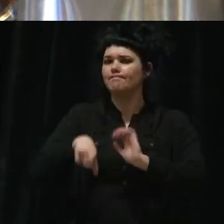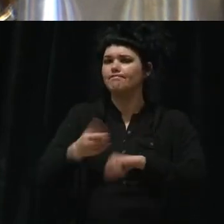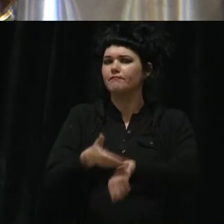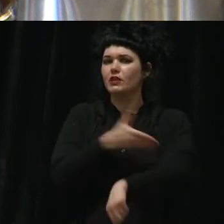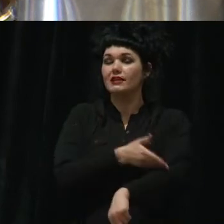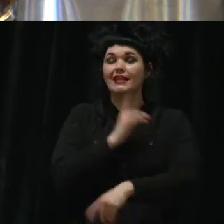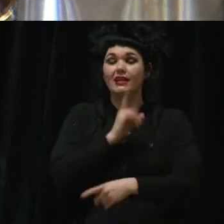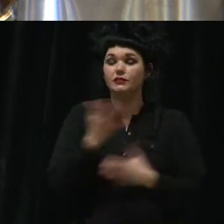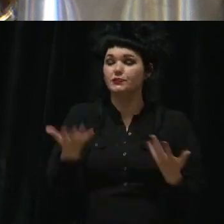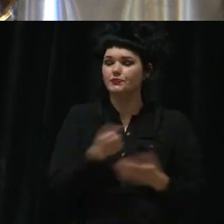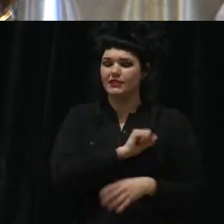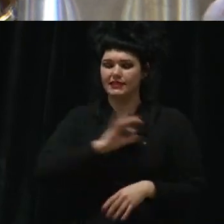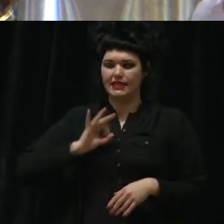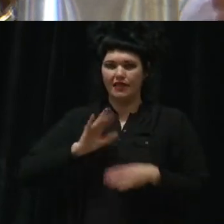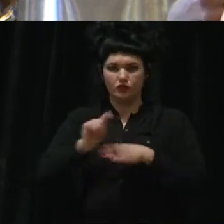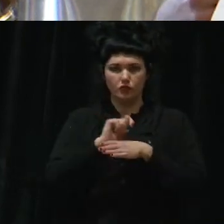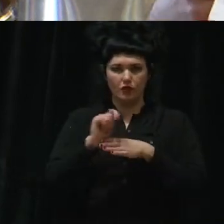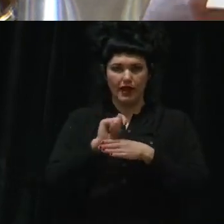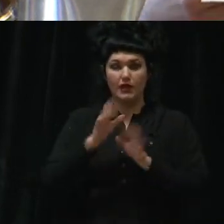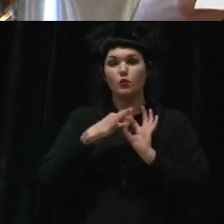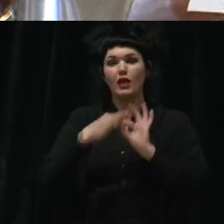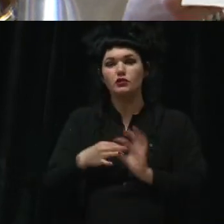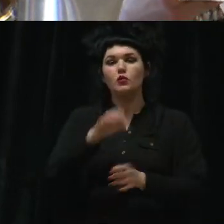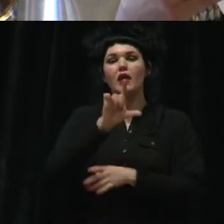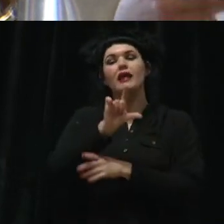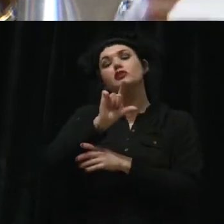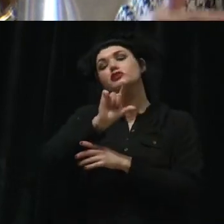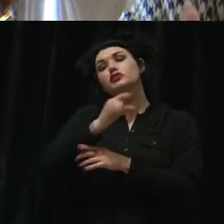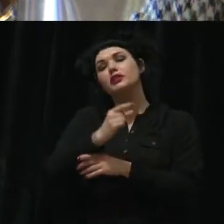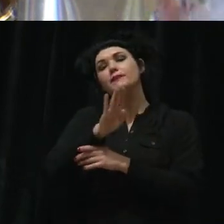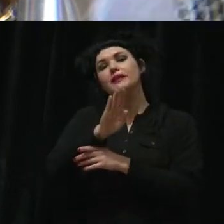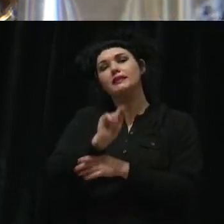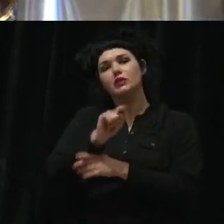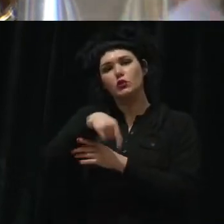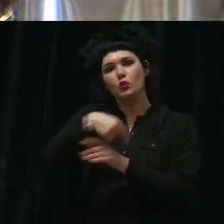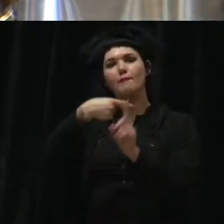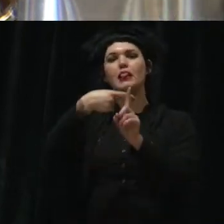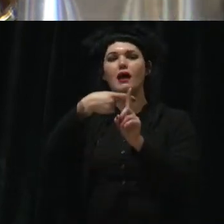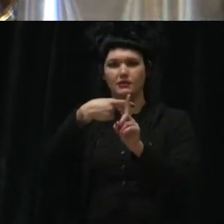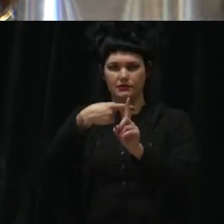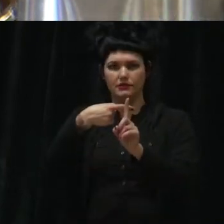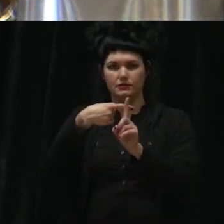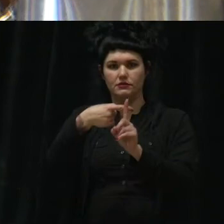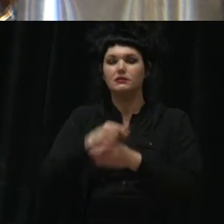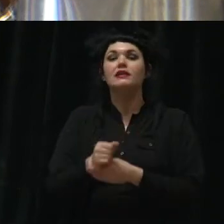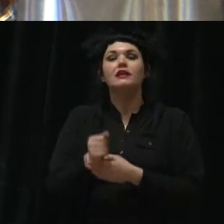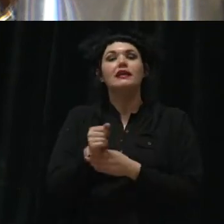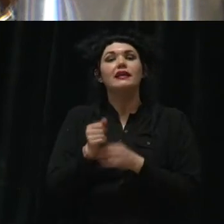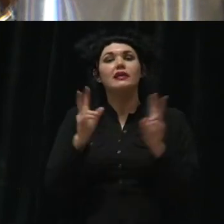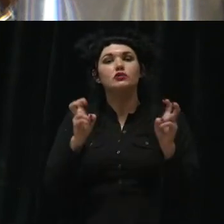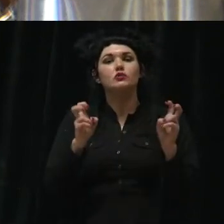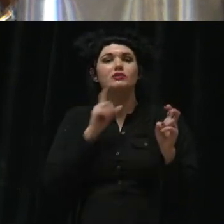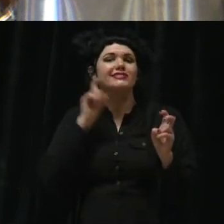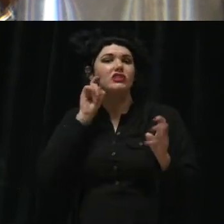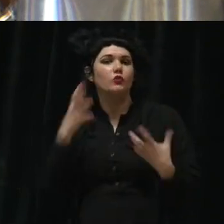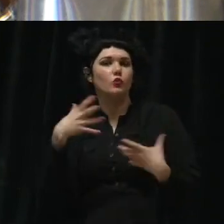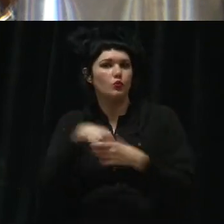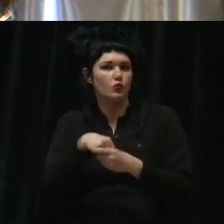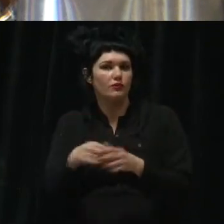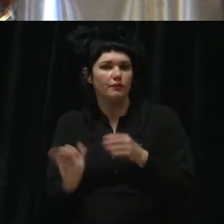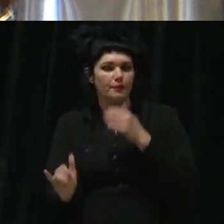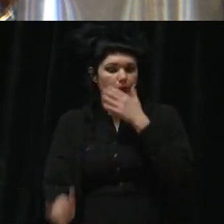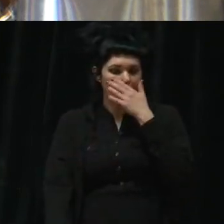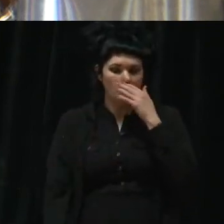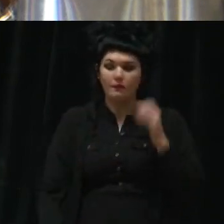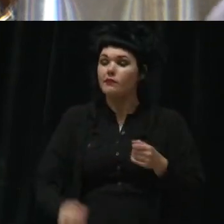staff training regarding LGBTQ plus issues and what is being gender inclusive. And also how